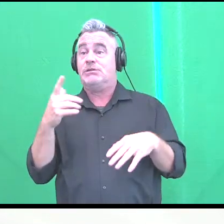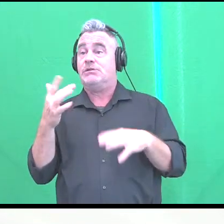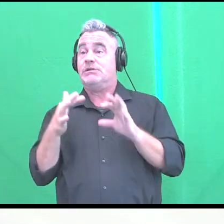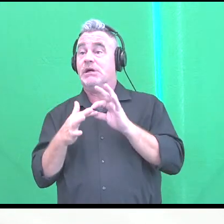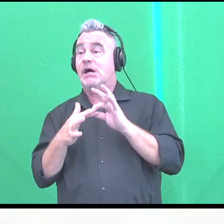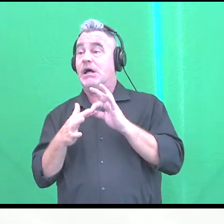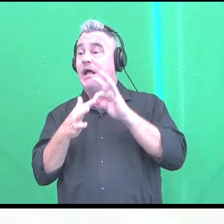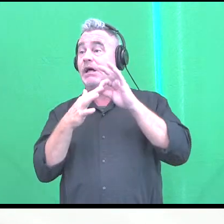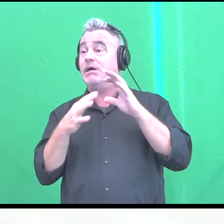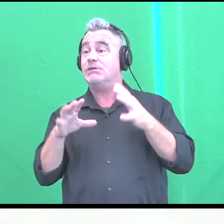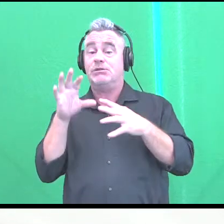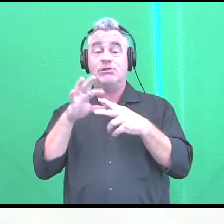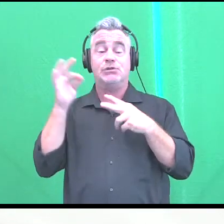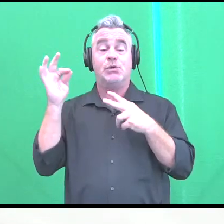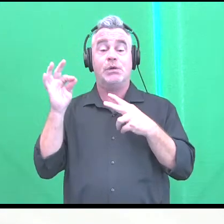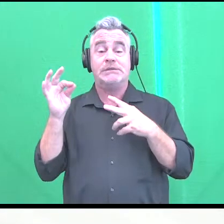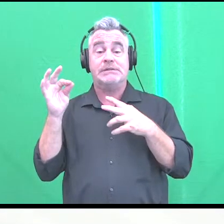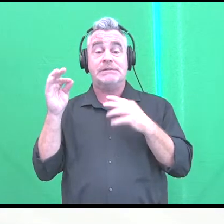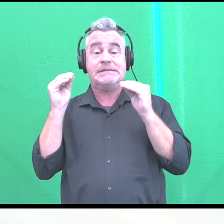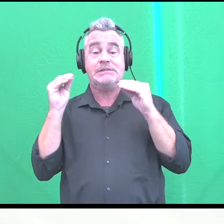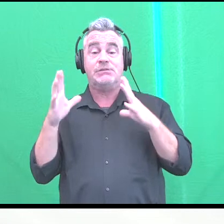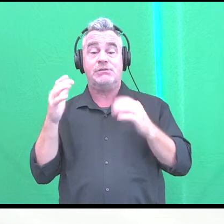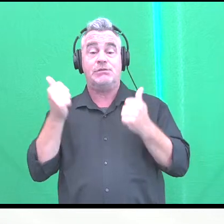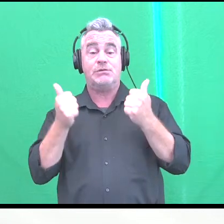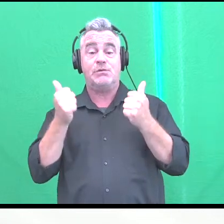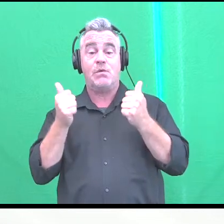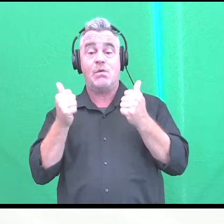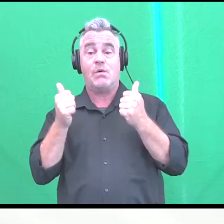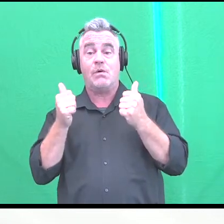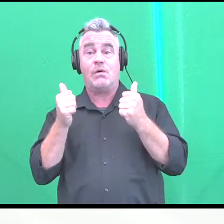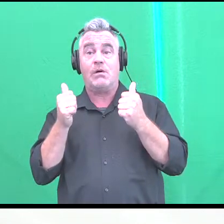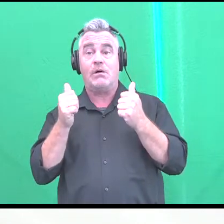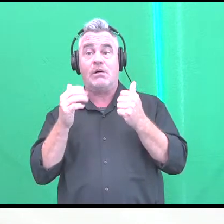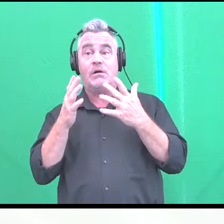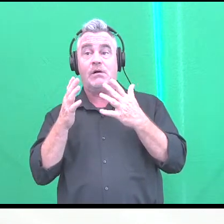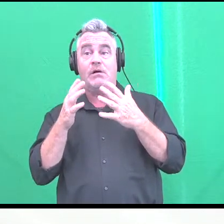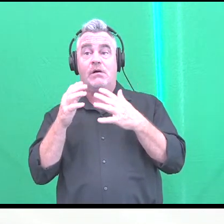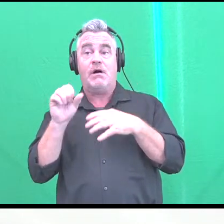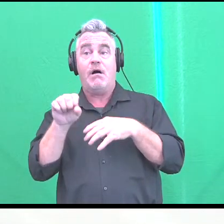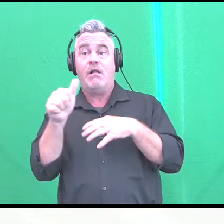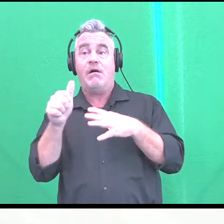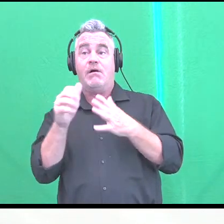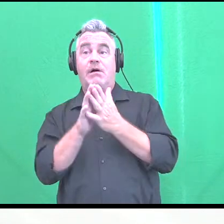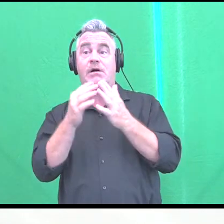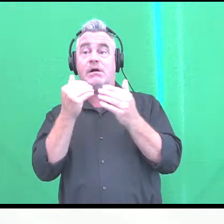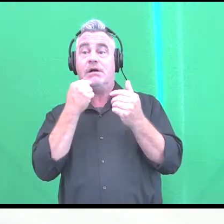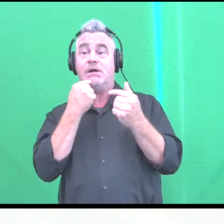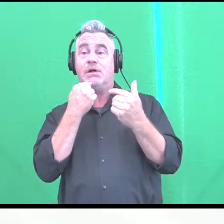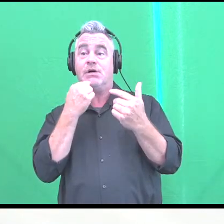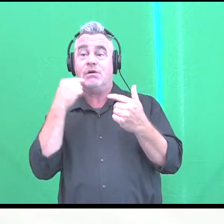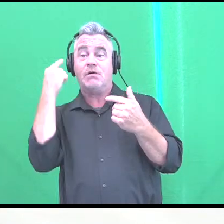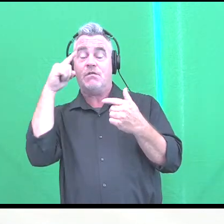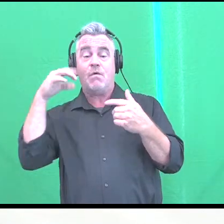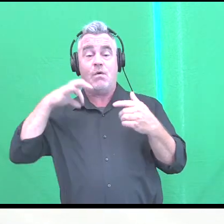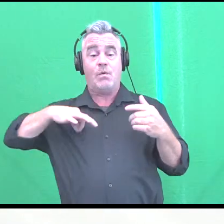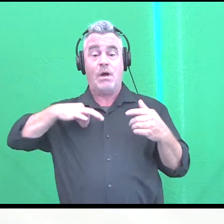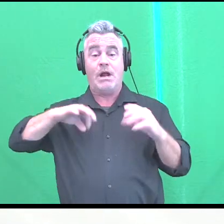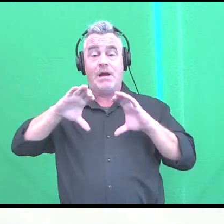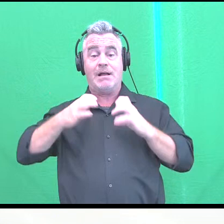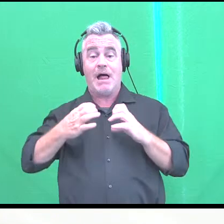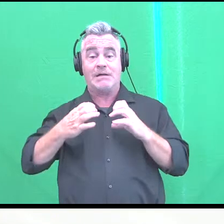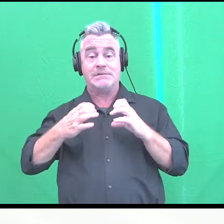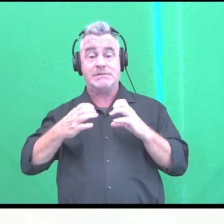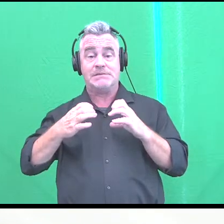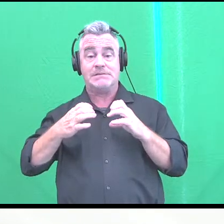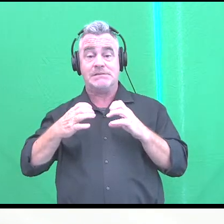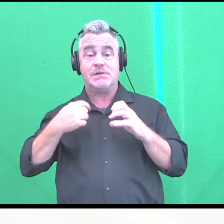teachers or other performing arts teachers, can reach so many students with their curricular programs and their 4-credit classes.